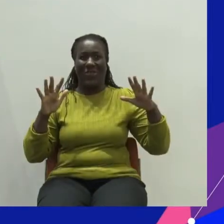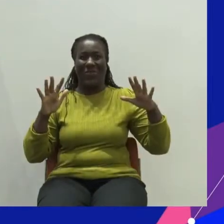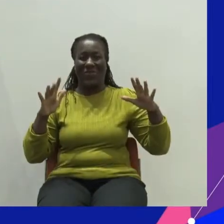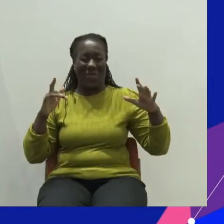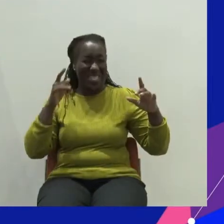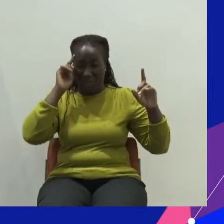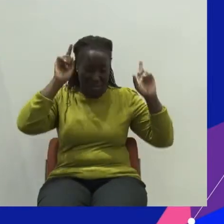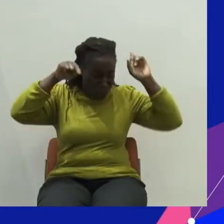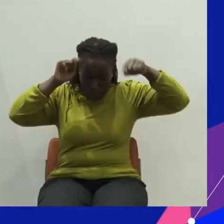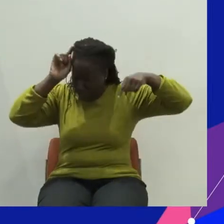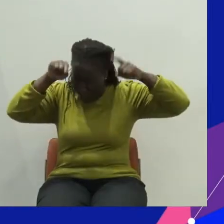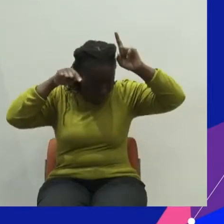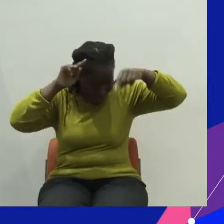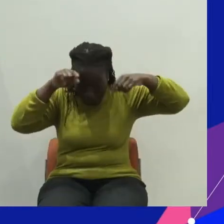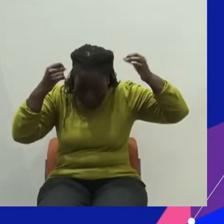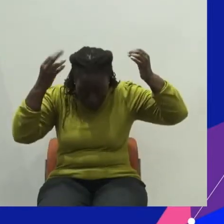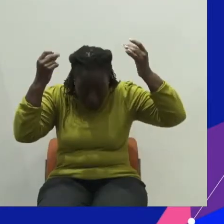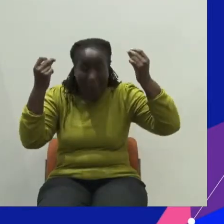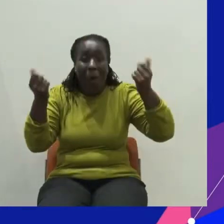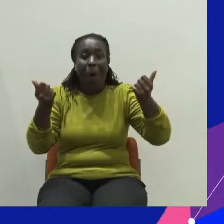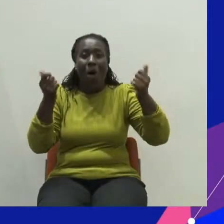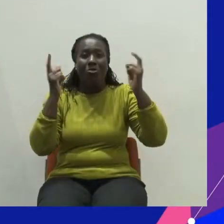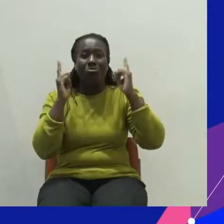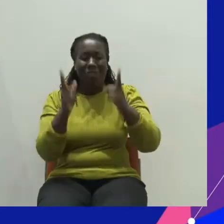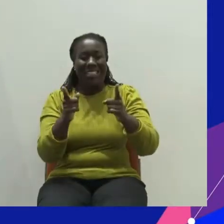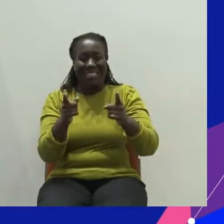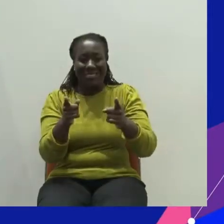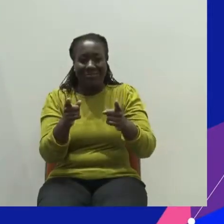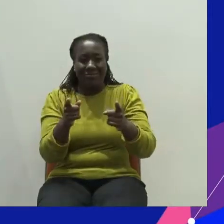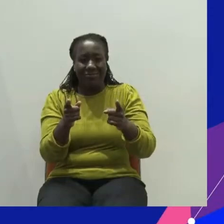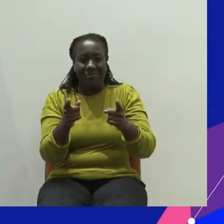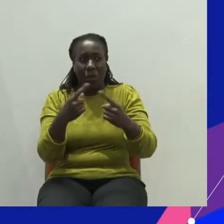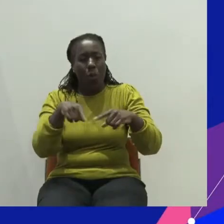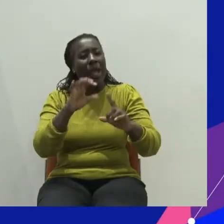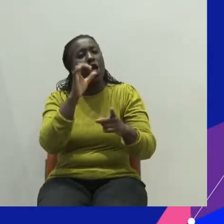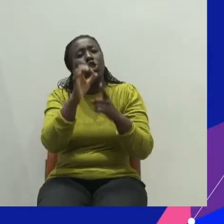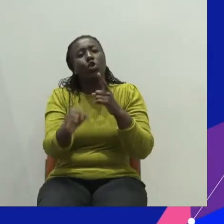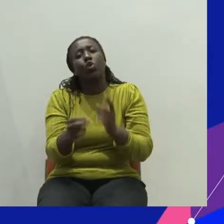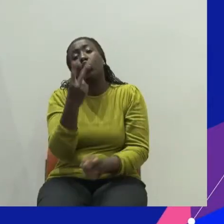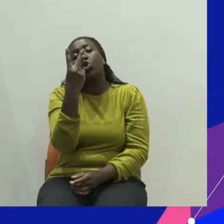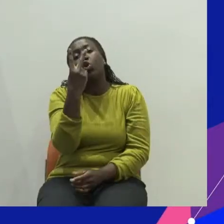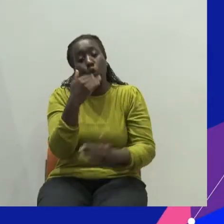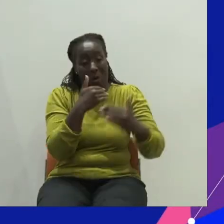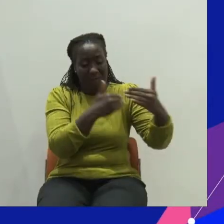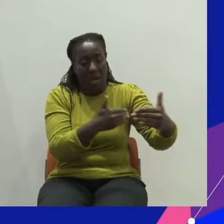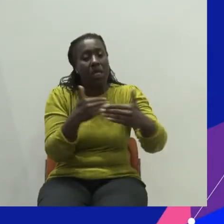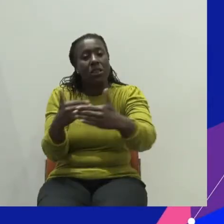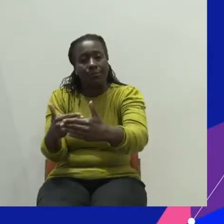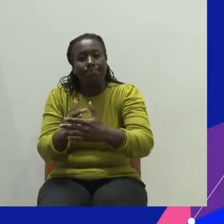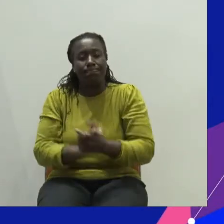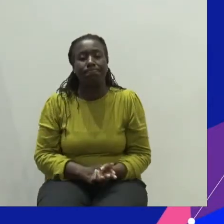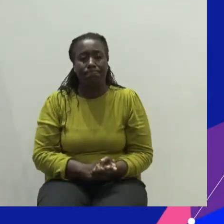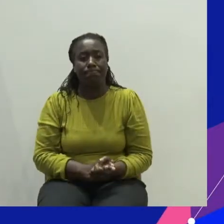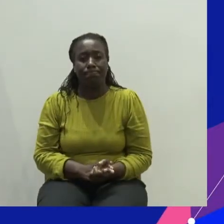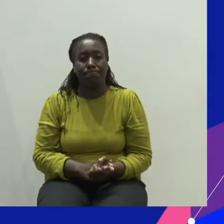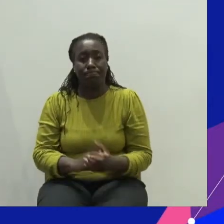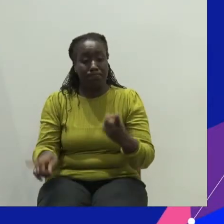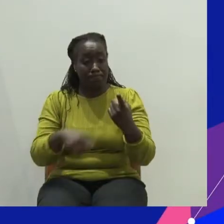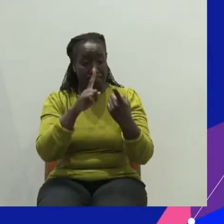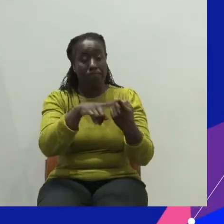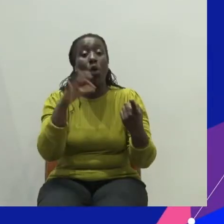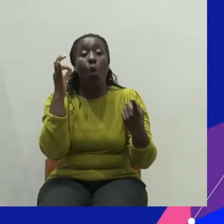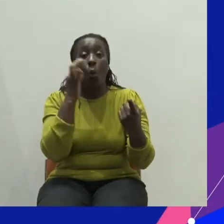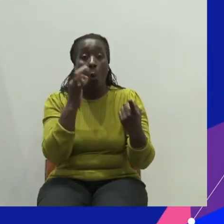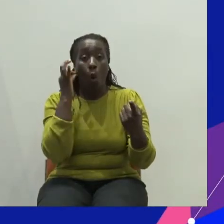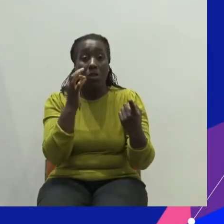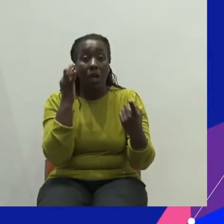fantastical, right? Our fantastical idea was, okay, we're going to do two-phase fermentations. We're going to use water,